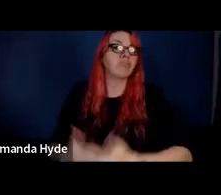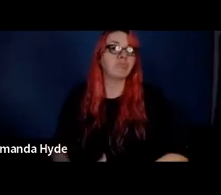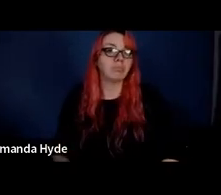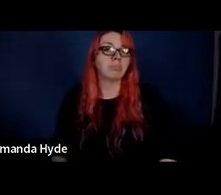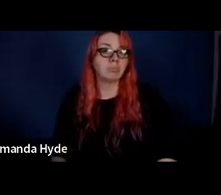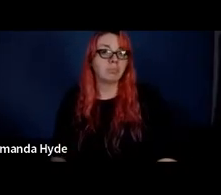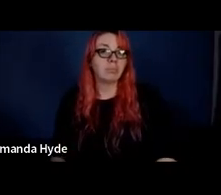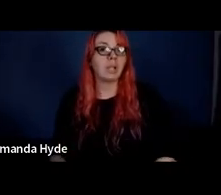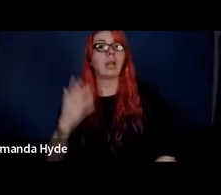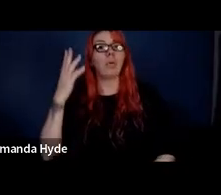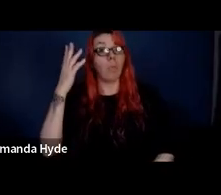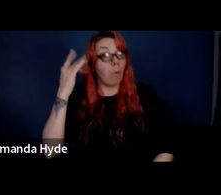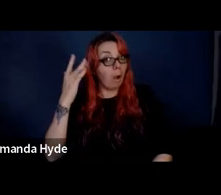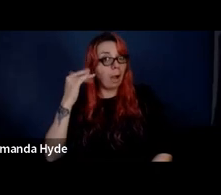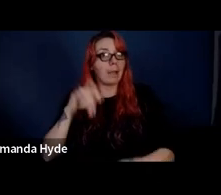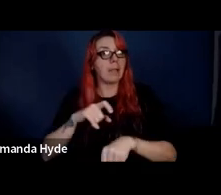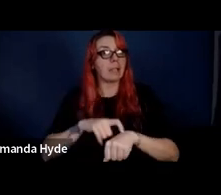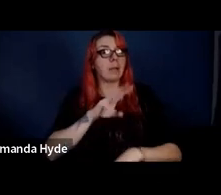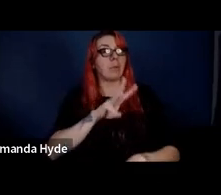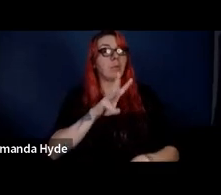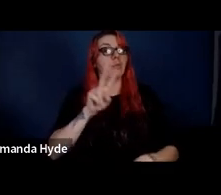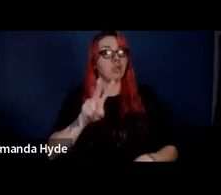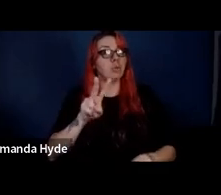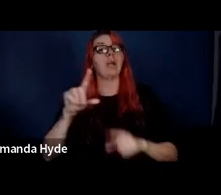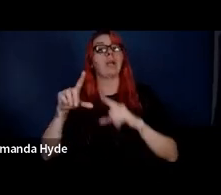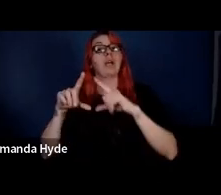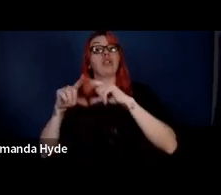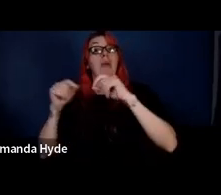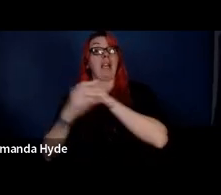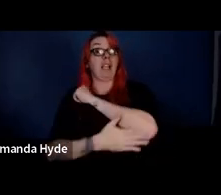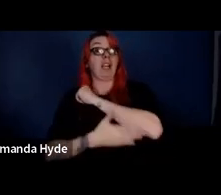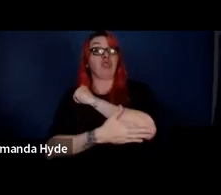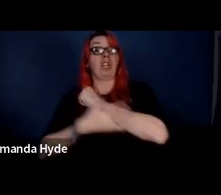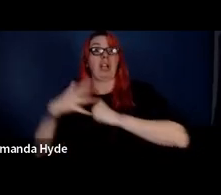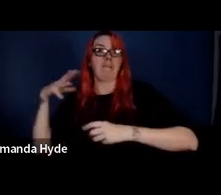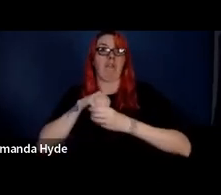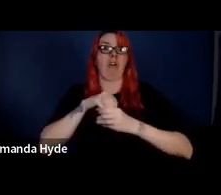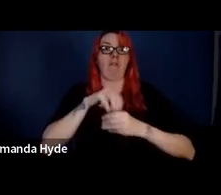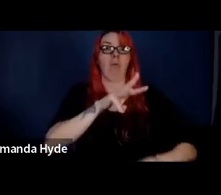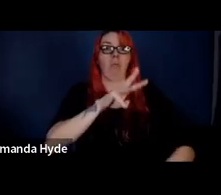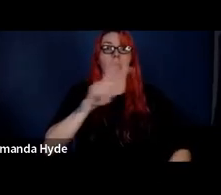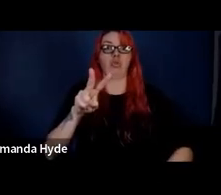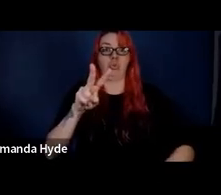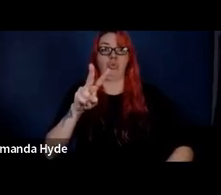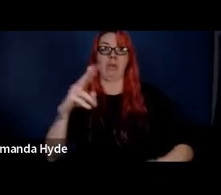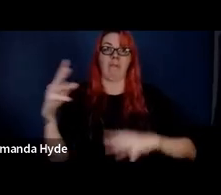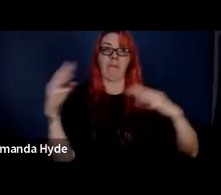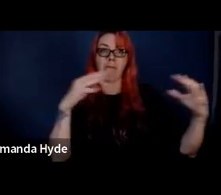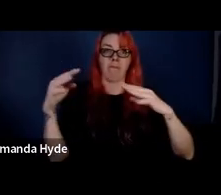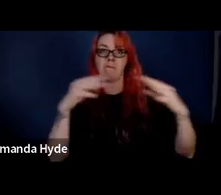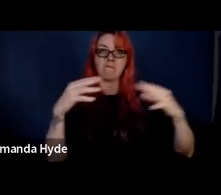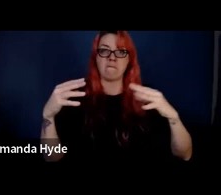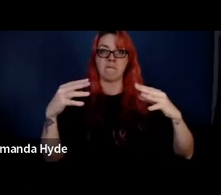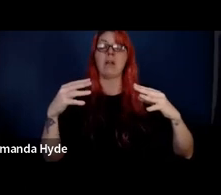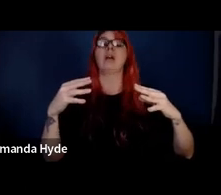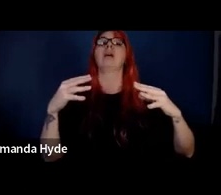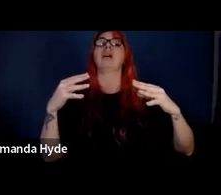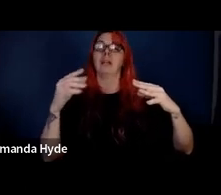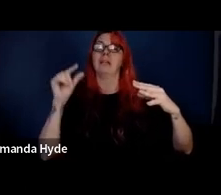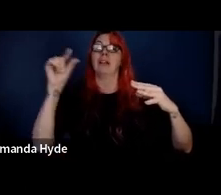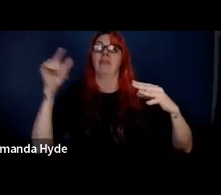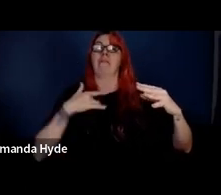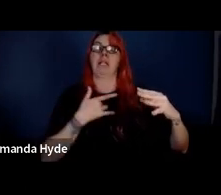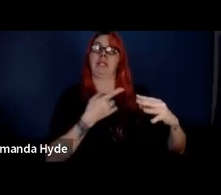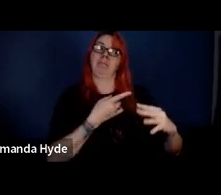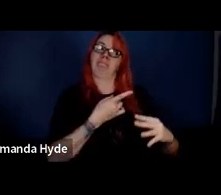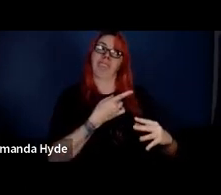or Japan, let me be very specific, Japan's role in the Second World War, right? Or during the Second World War. And the real issue, one of the